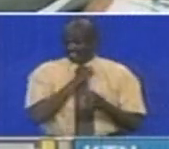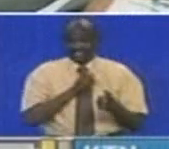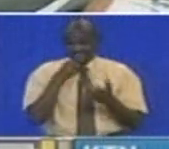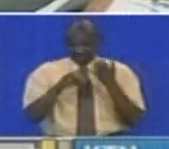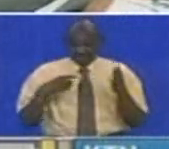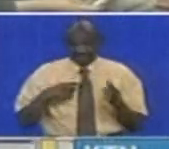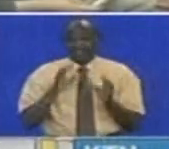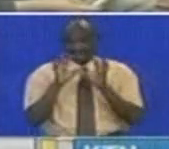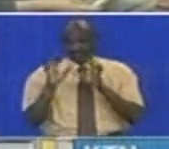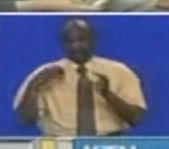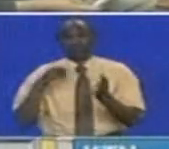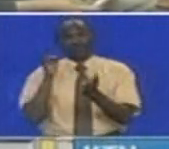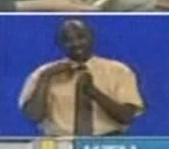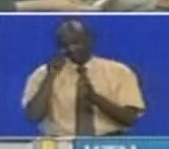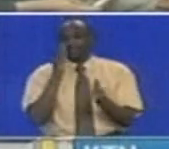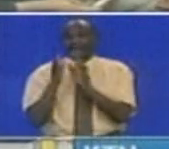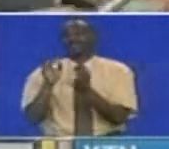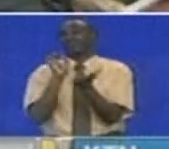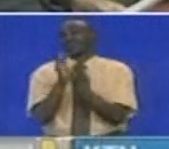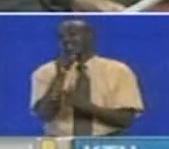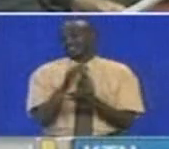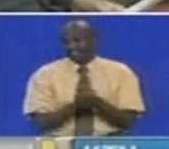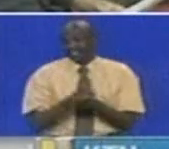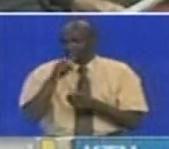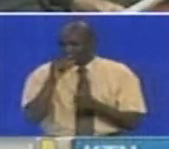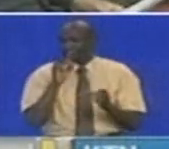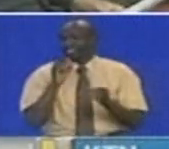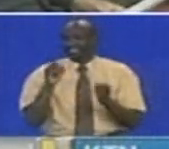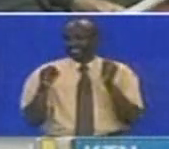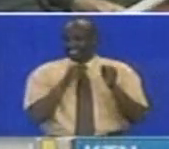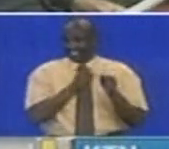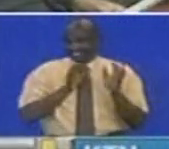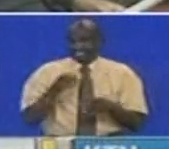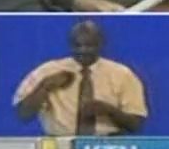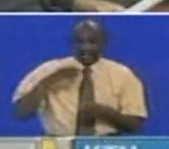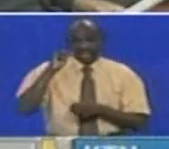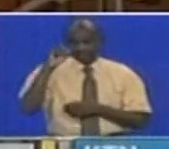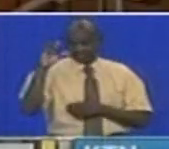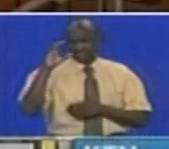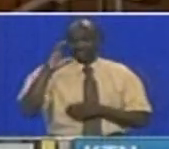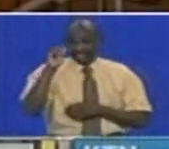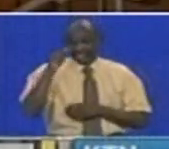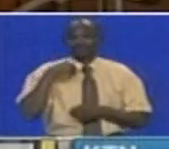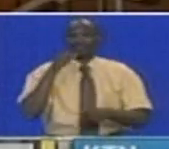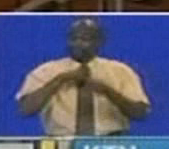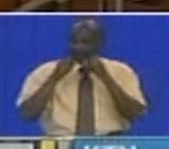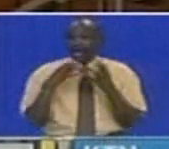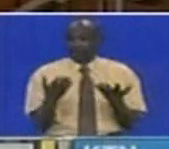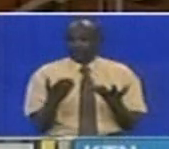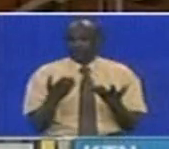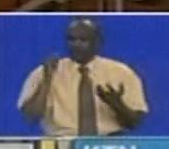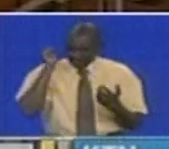to enhance the impeachment threshold. Senators arguing MCAs were acting within their purview. We must